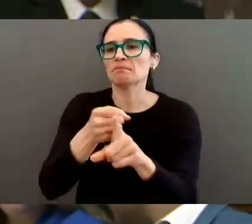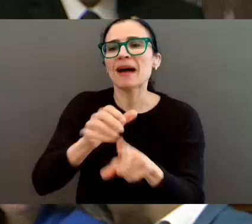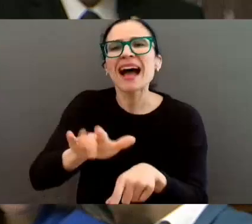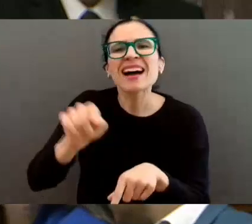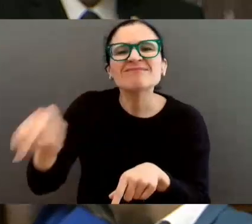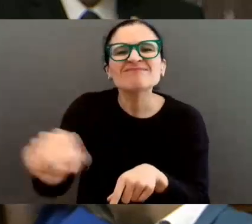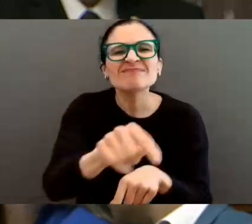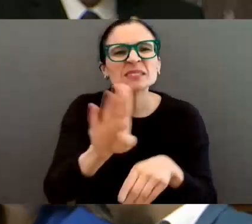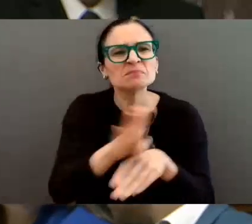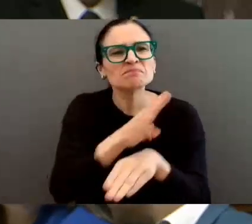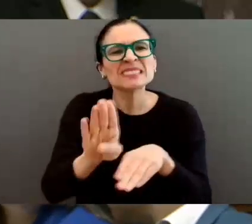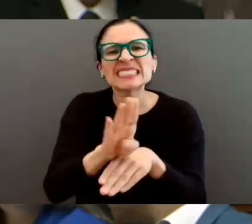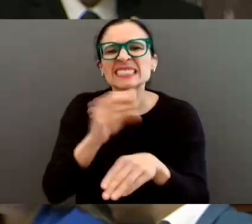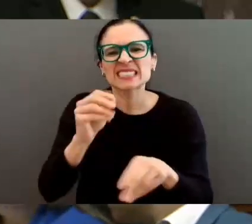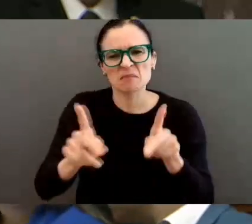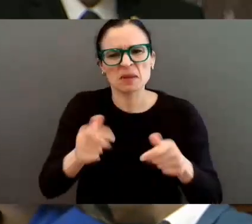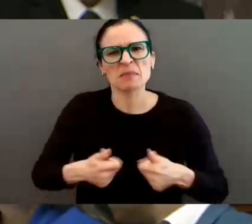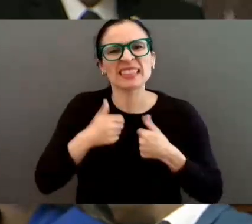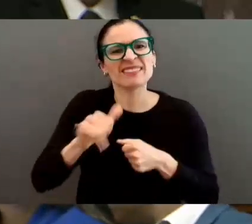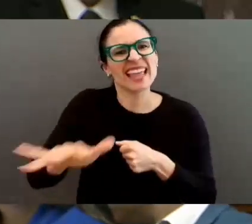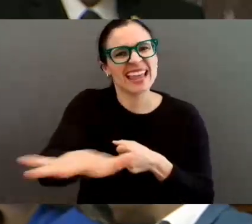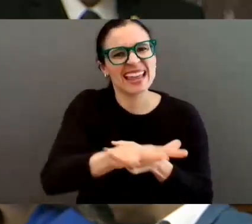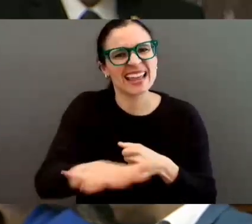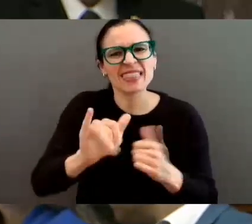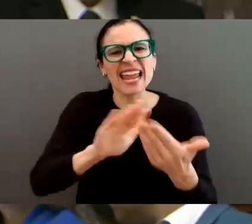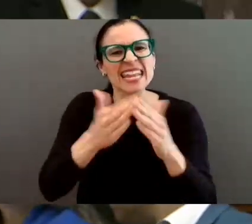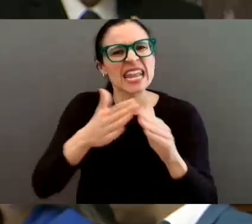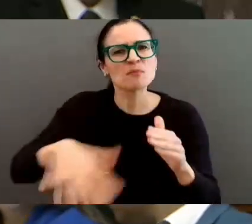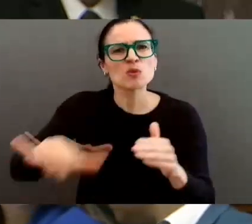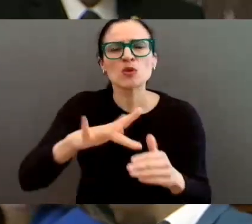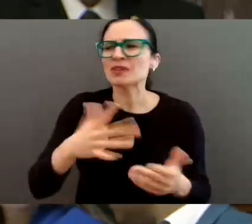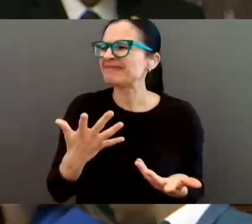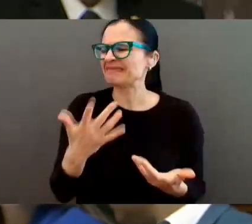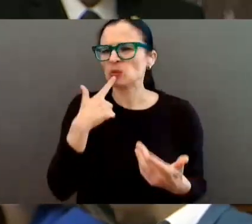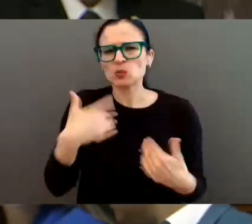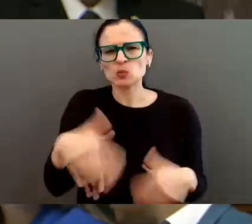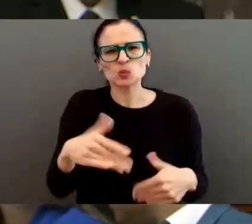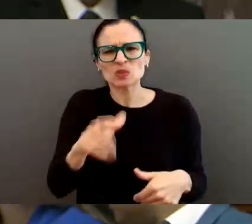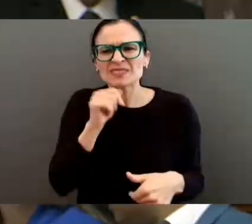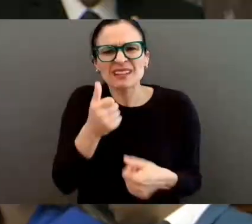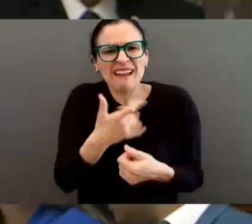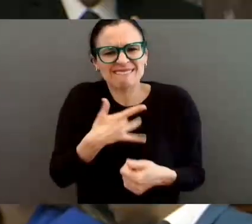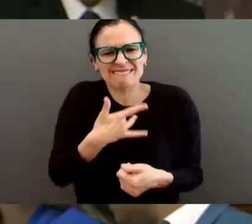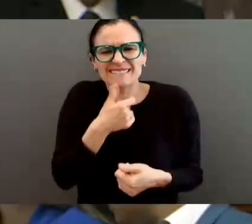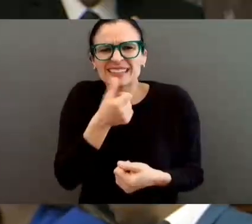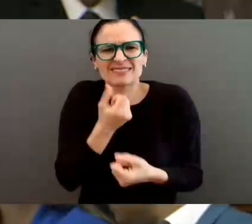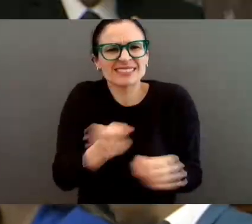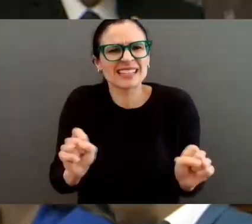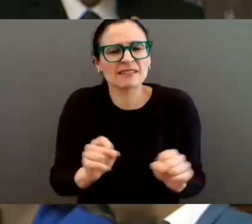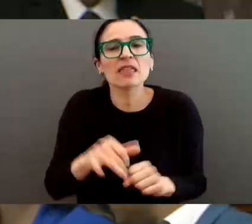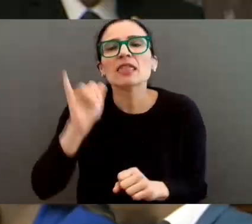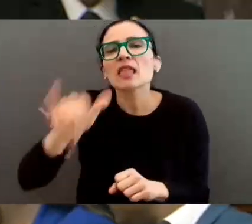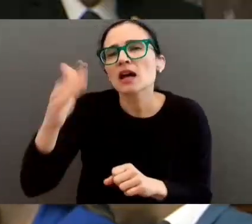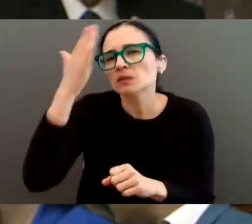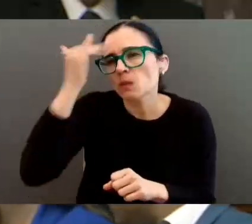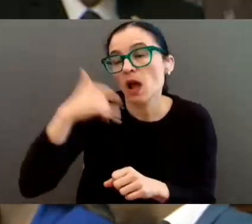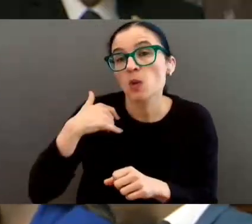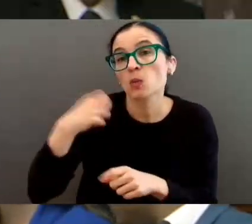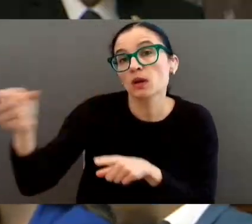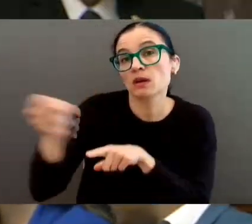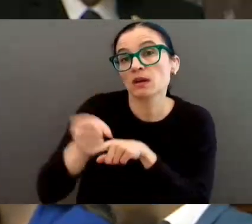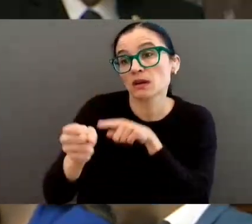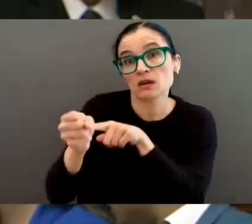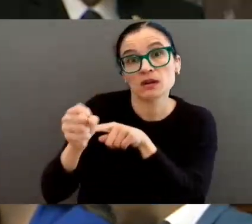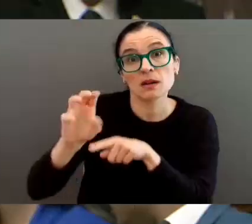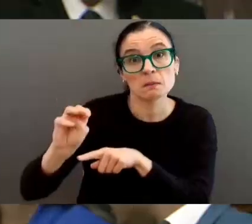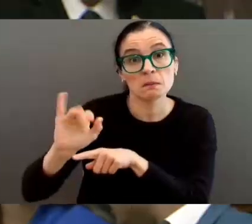unsafe. And that's why we engaged Michael Bryant to be able to work directly with the community, to find advice,